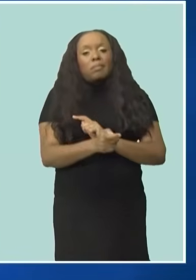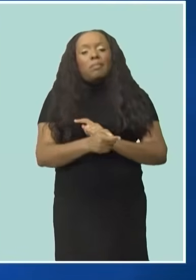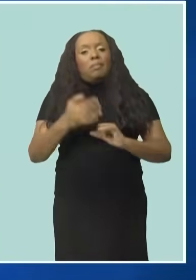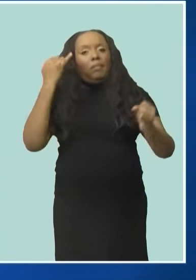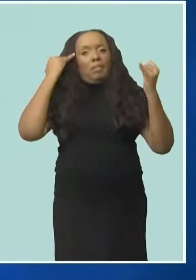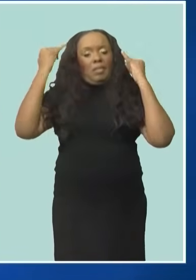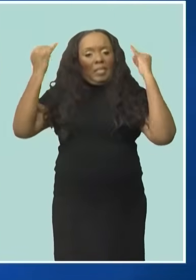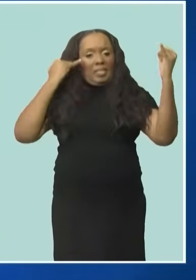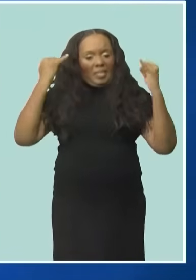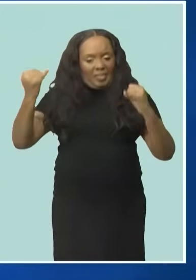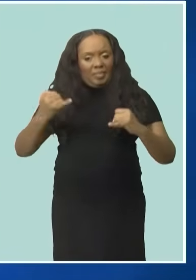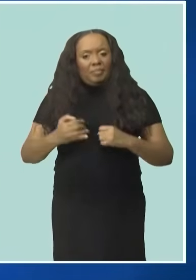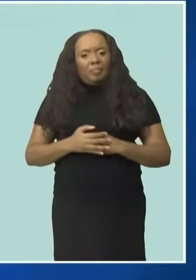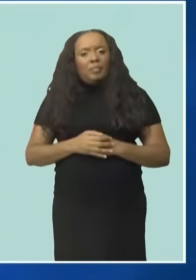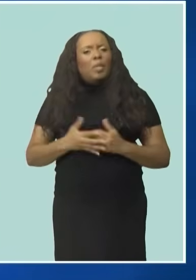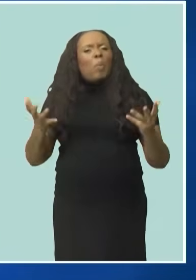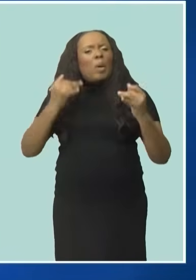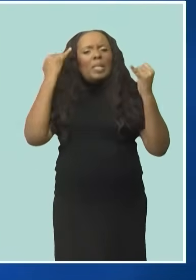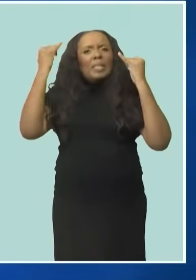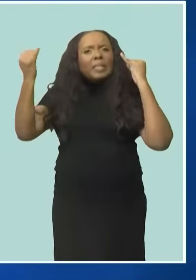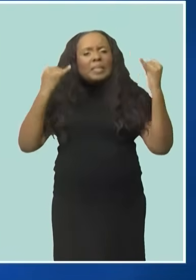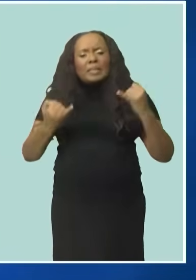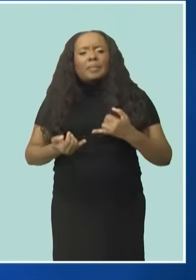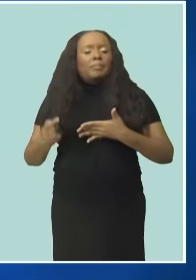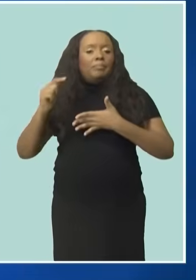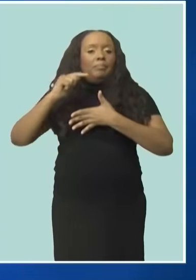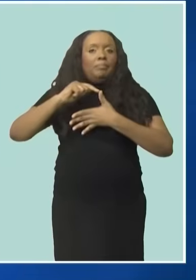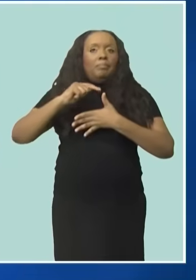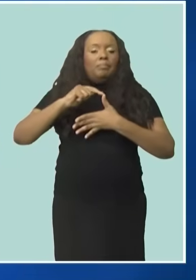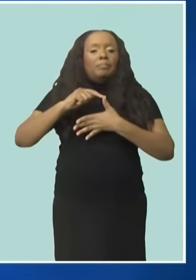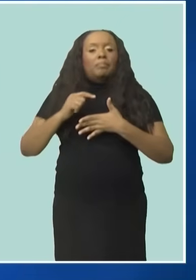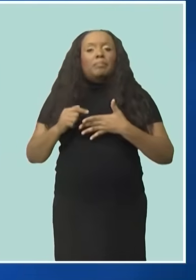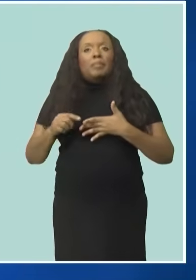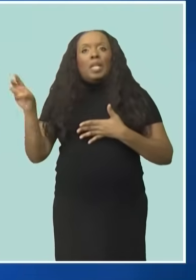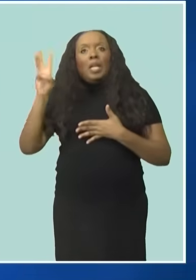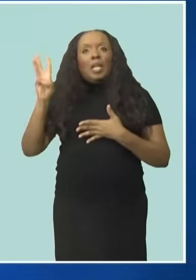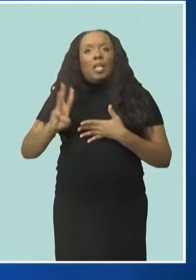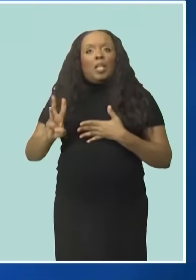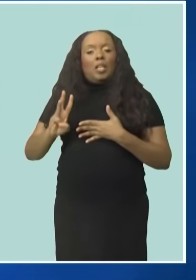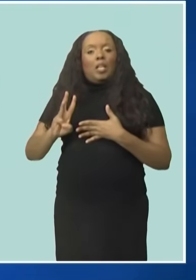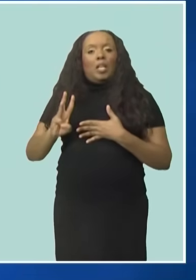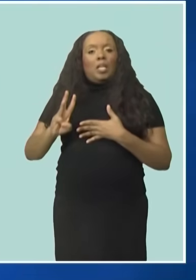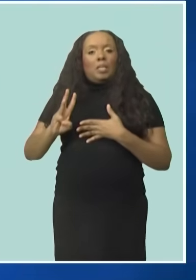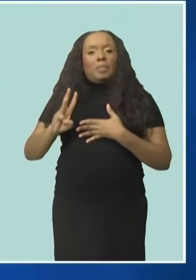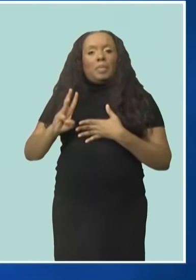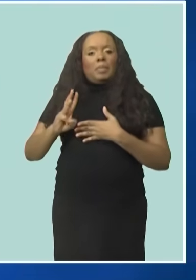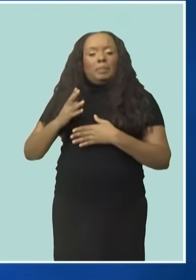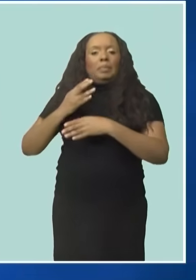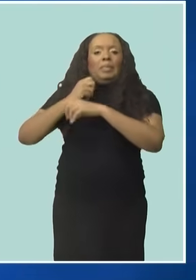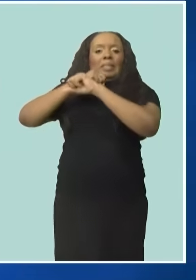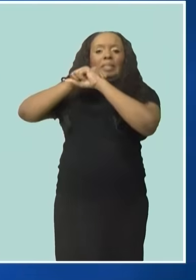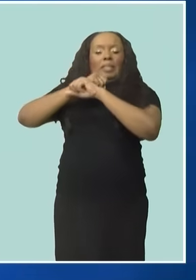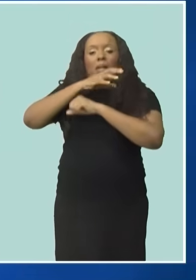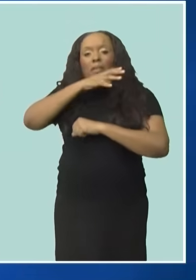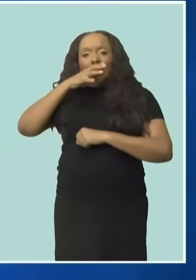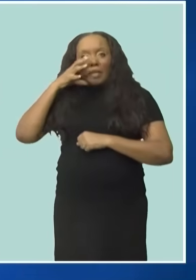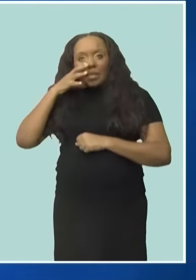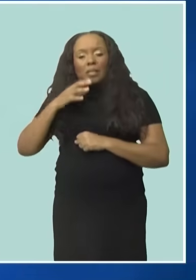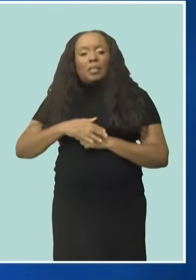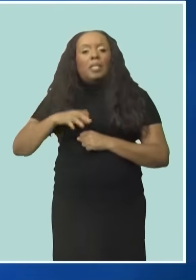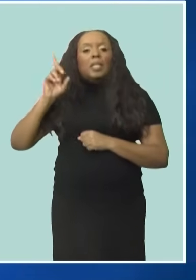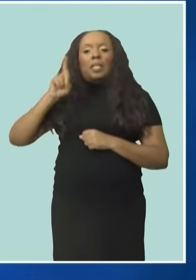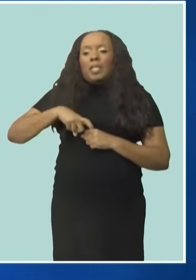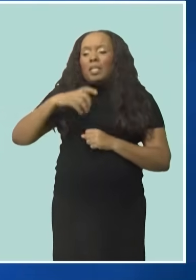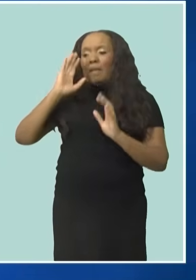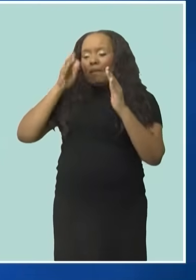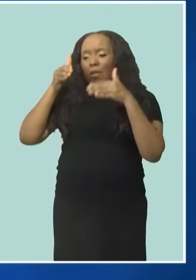initiatives. These include, but not limited to, prioritizing climate-resilient horticulture through focusing on drought-tolerant